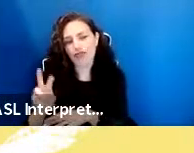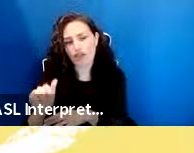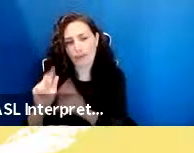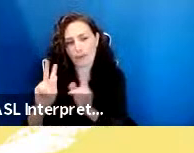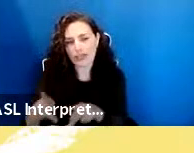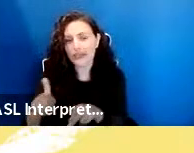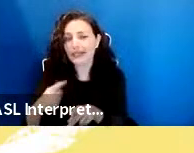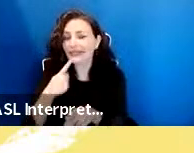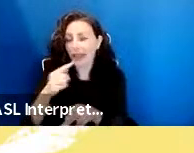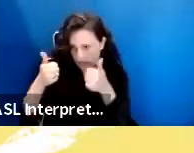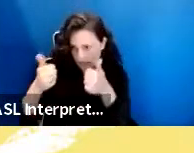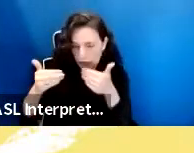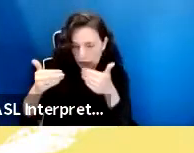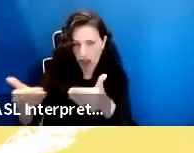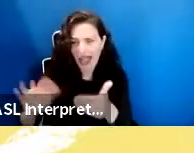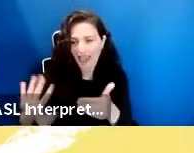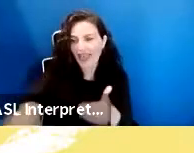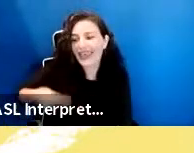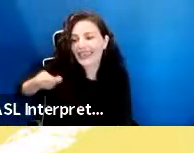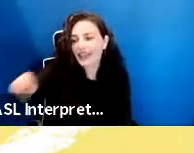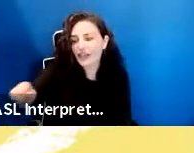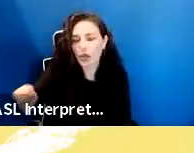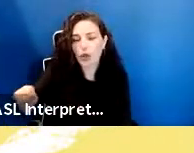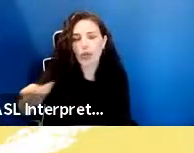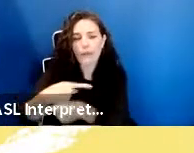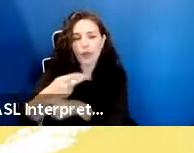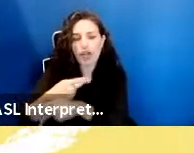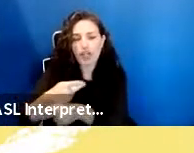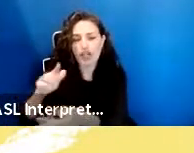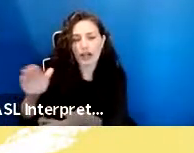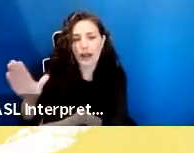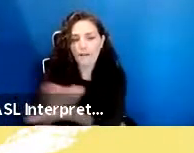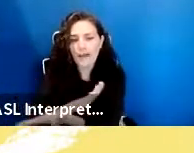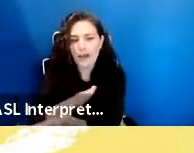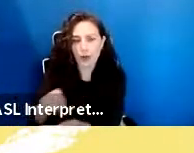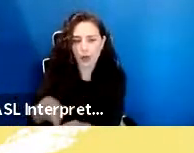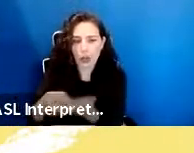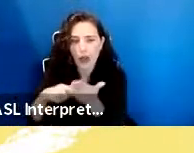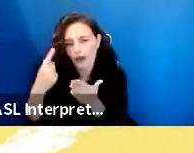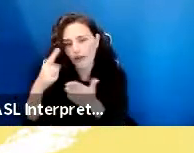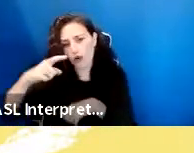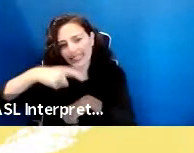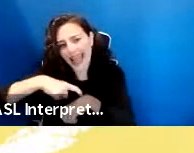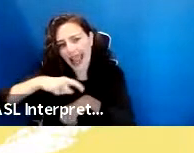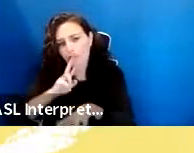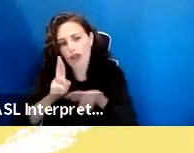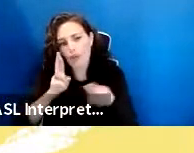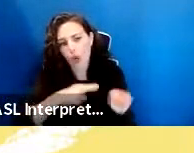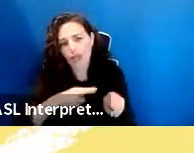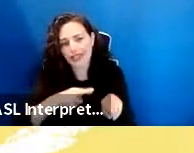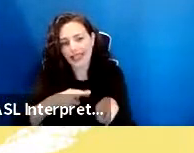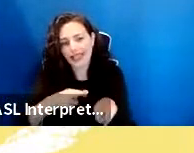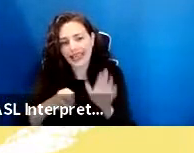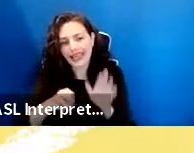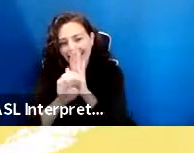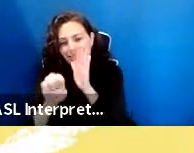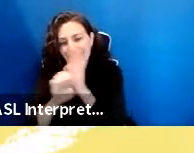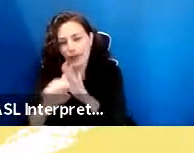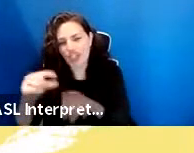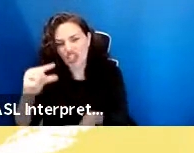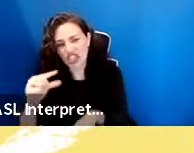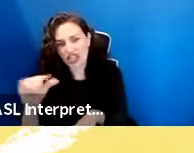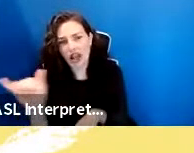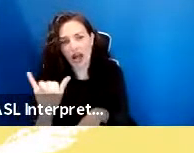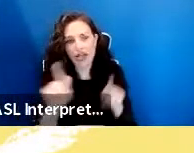production paperwork that you're going to need on your production, like the time reports, also known as Exhibit Gs, the templates for your